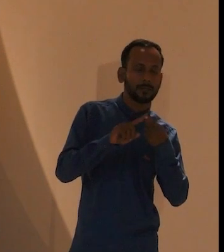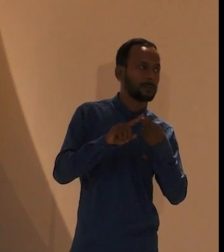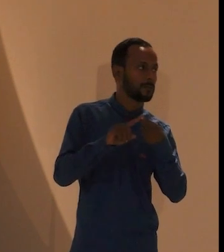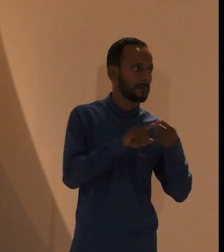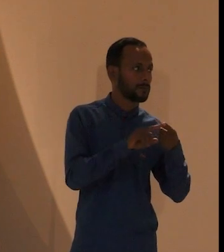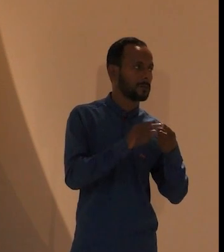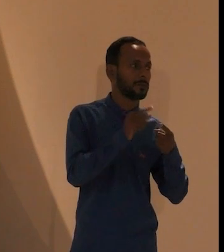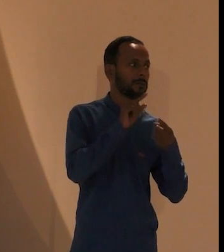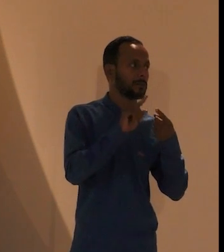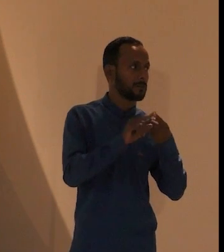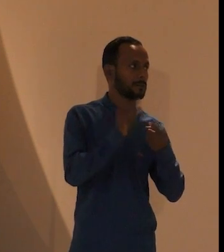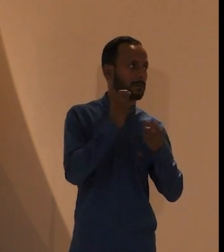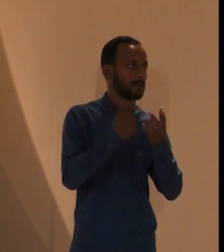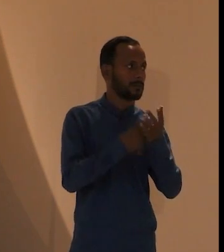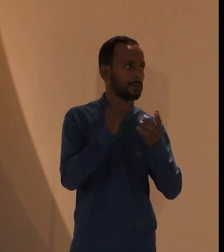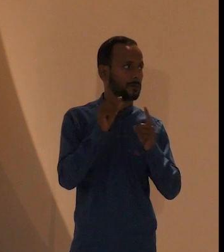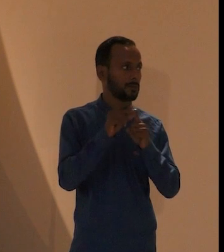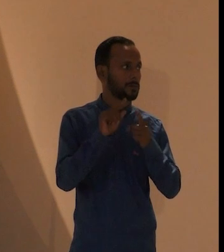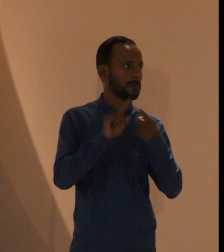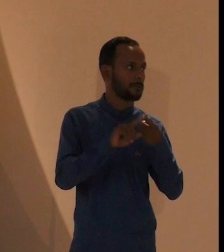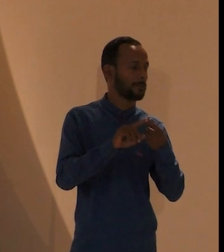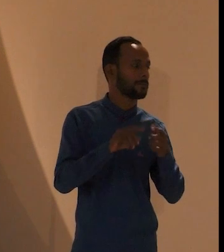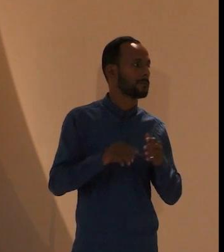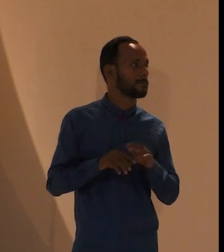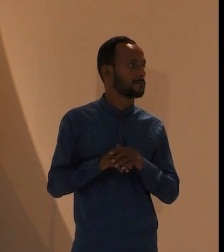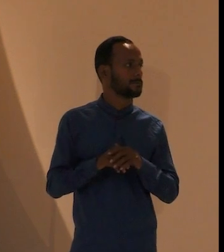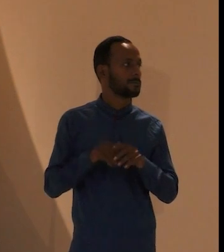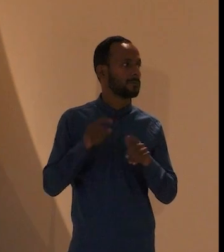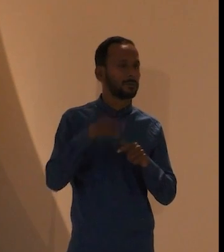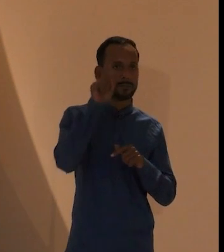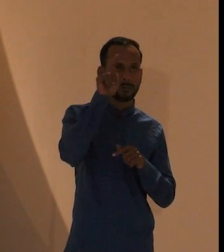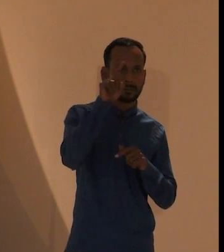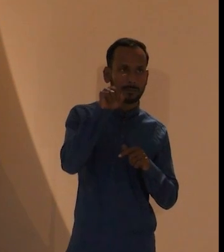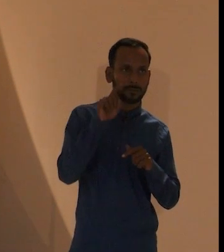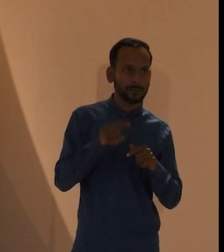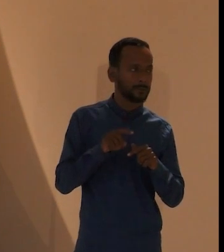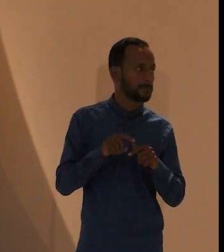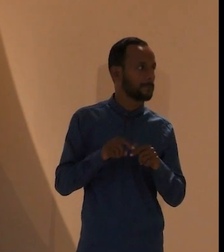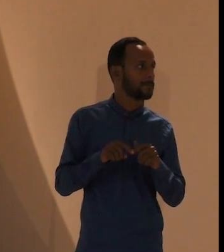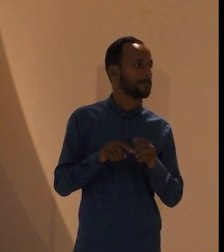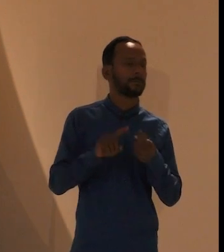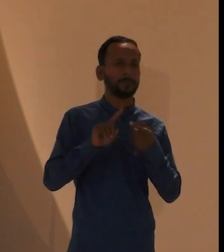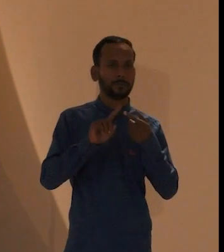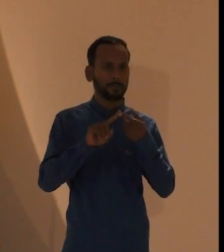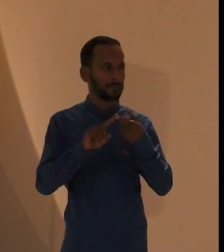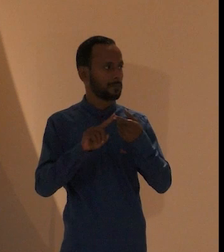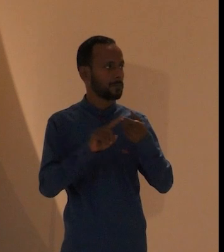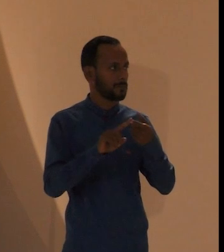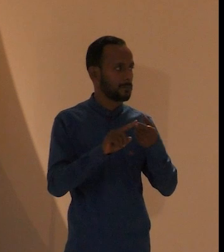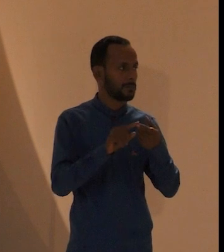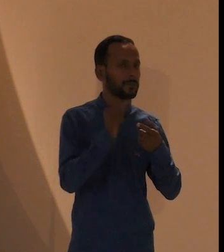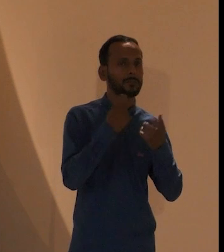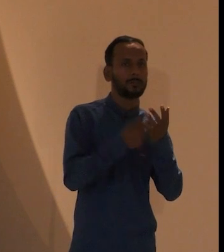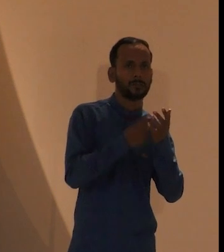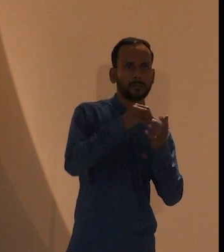Europe. It also sort of points to European art markets in that period. The Vienna art market is